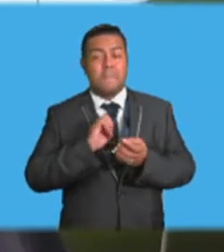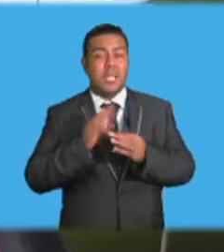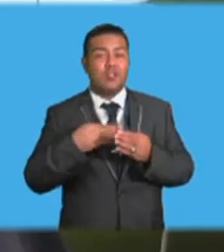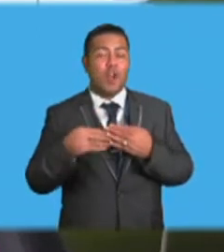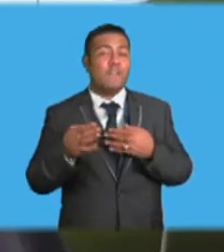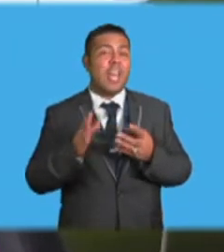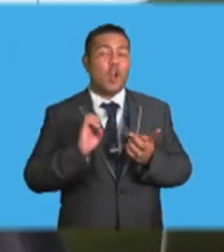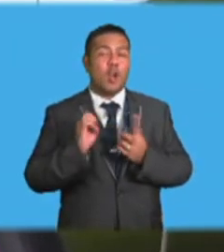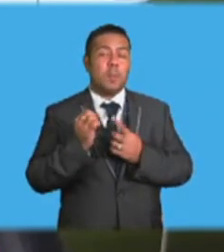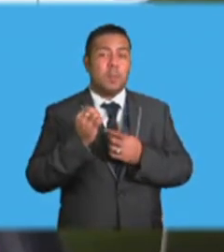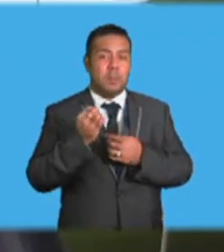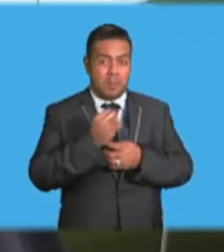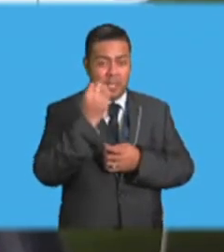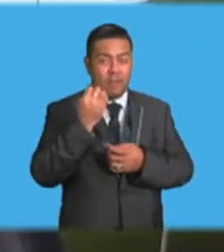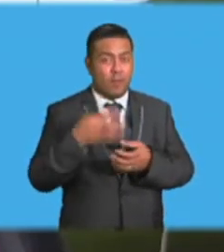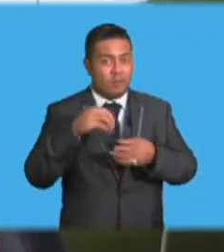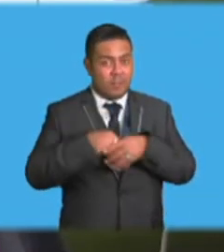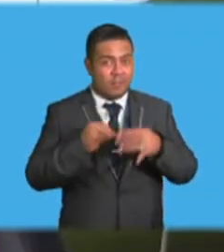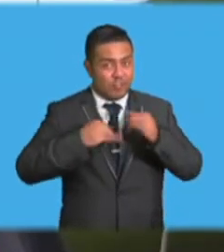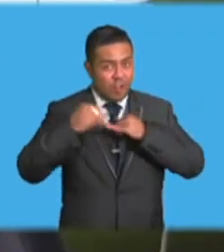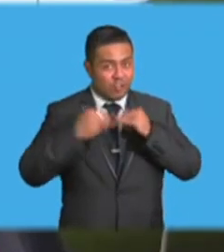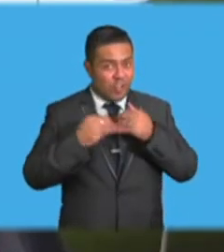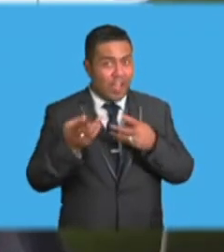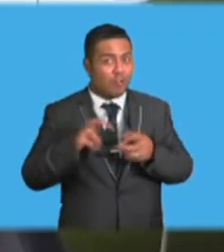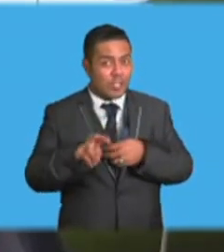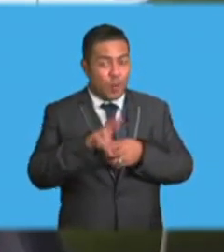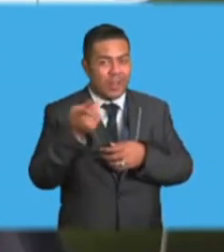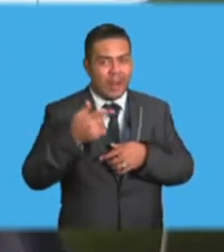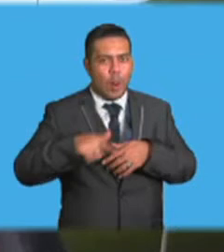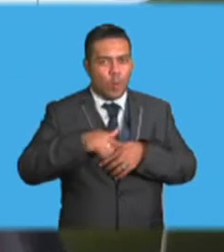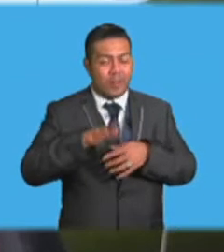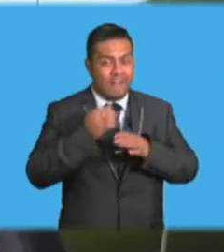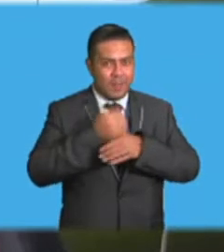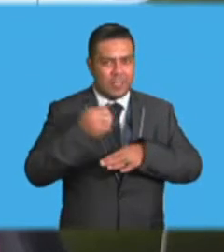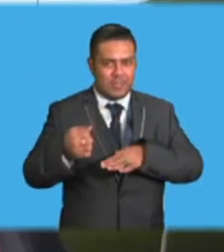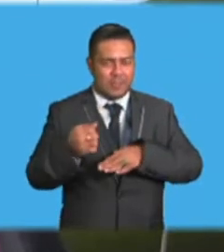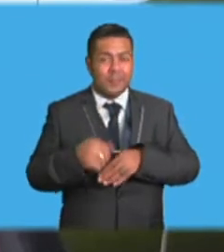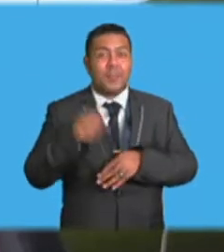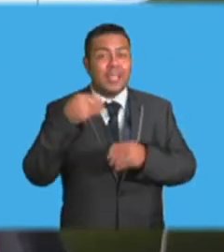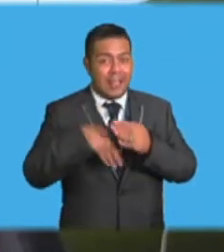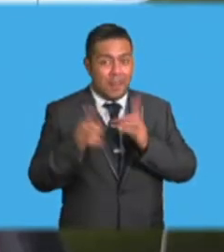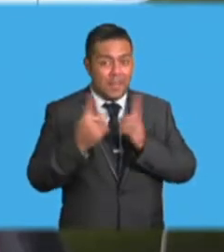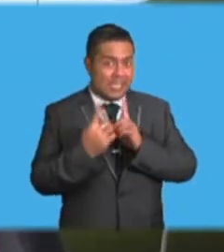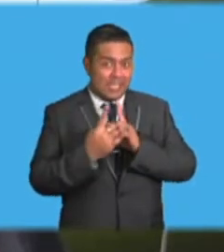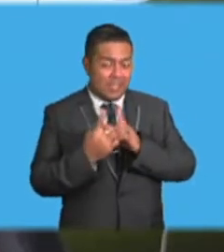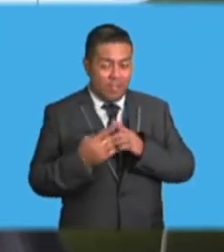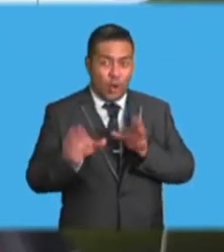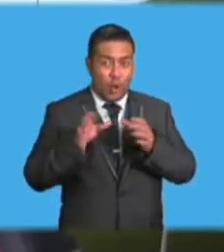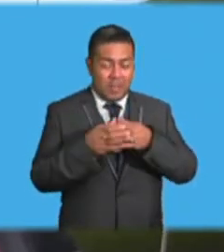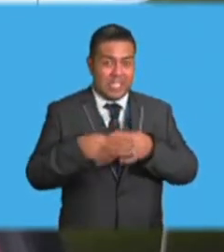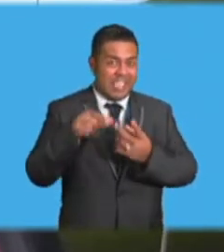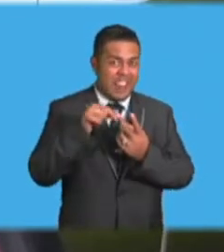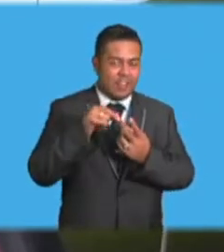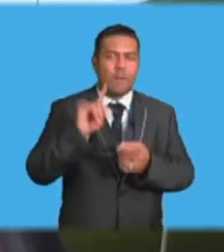of the Solicitor General, and the Ministry of Infrastructure, Transport and Local Government, Madam Speaker. At the meeting, Madam Speaker, the committee elected its